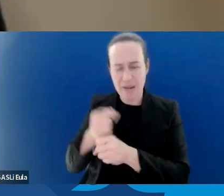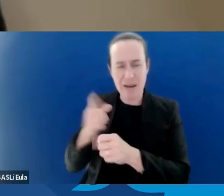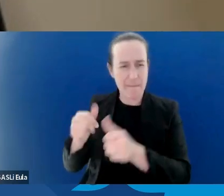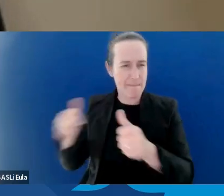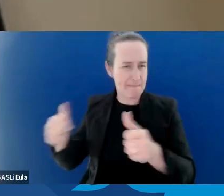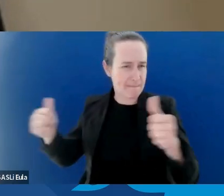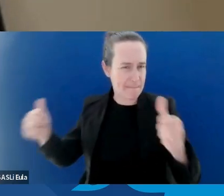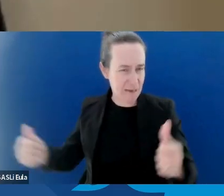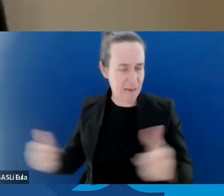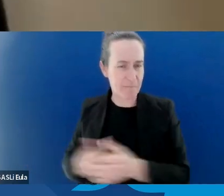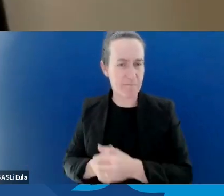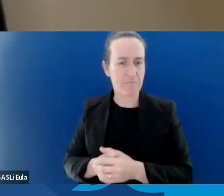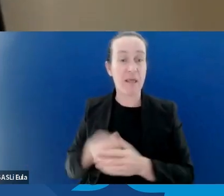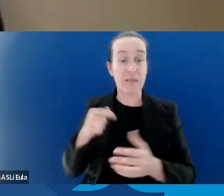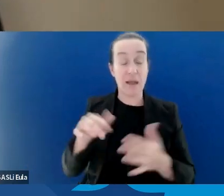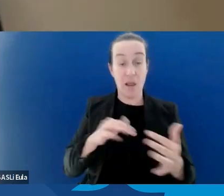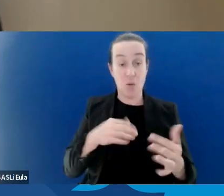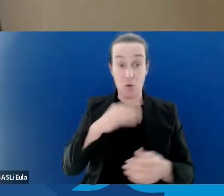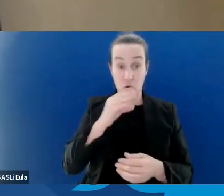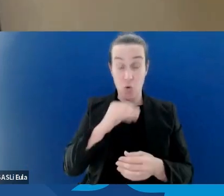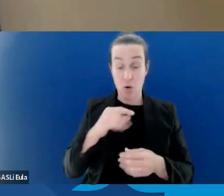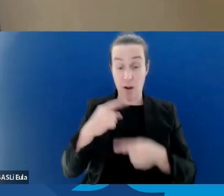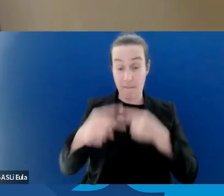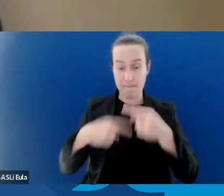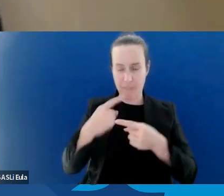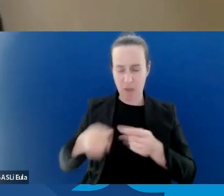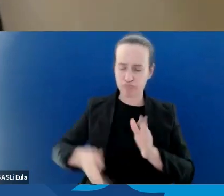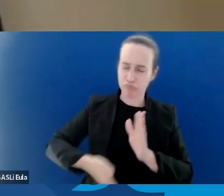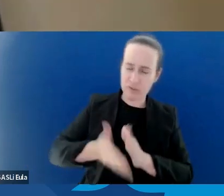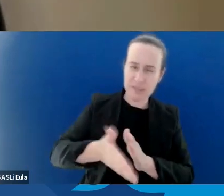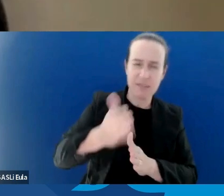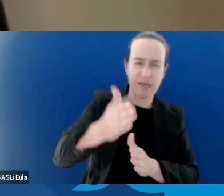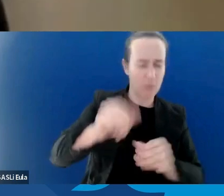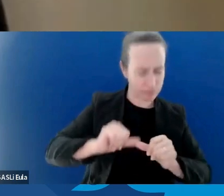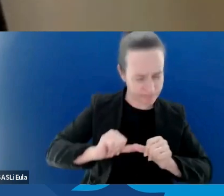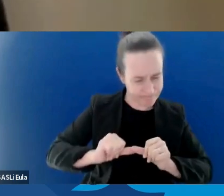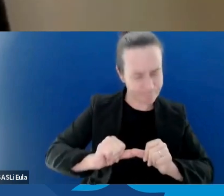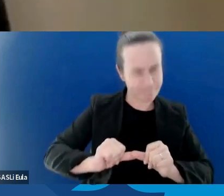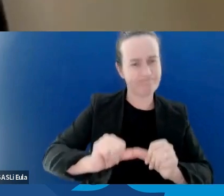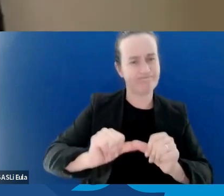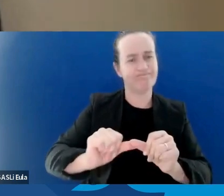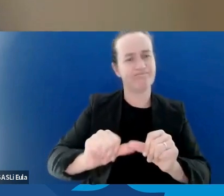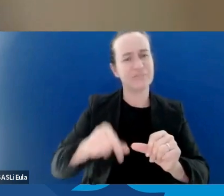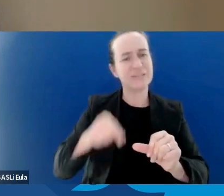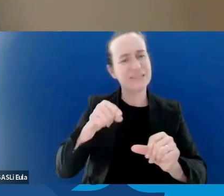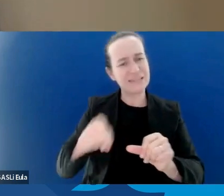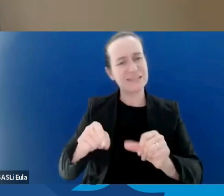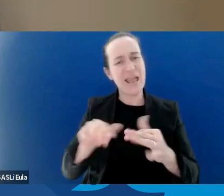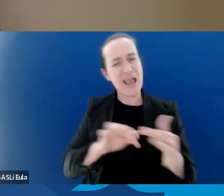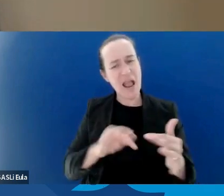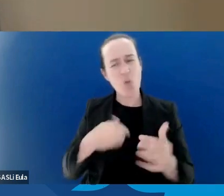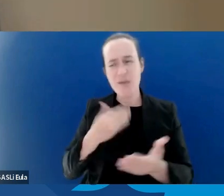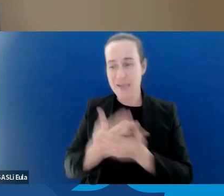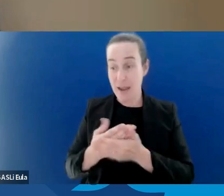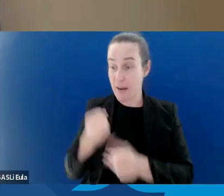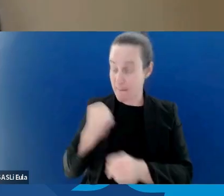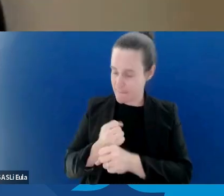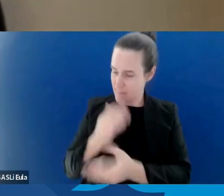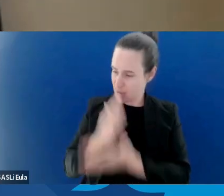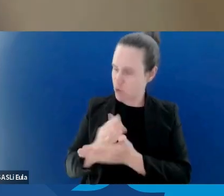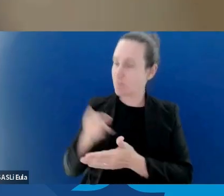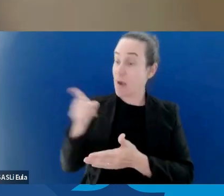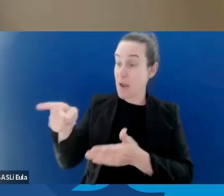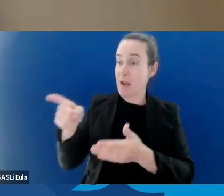turn it around. When we talk about sustainability, what would it take to actually have this under the umbrella of Department of